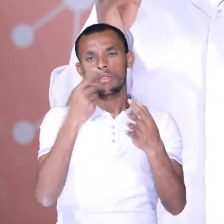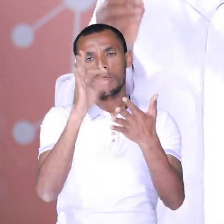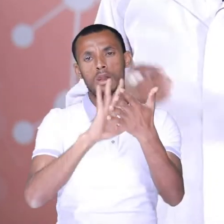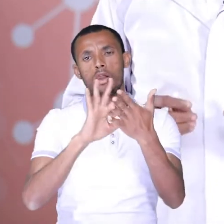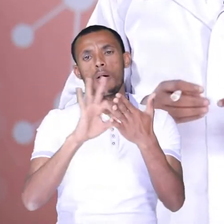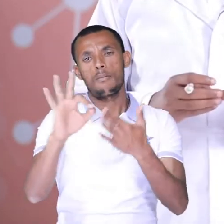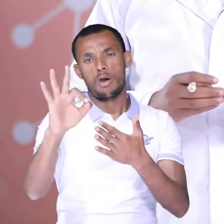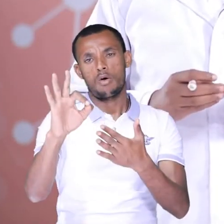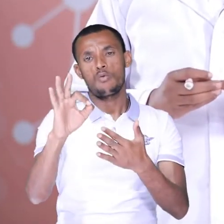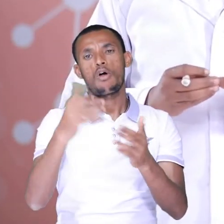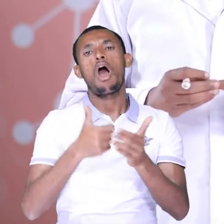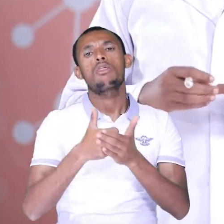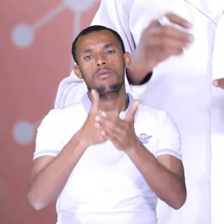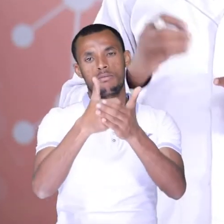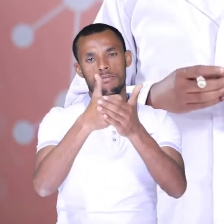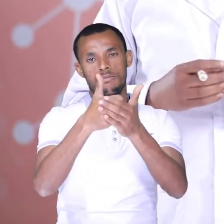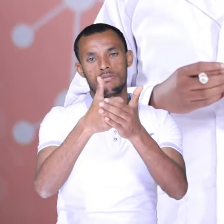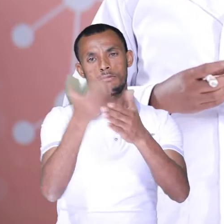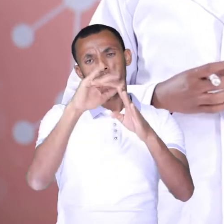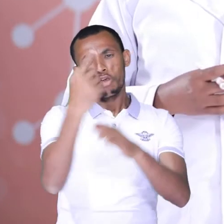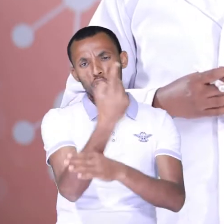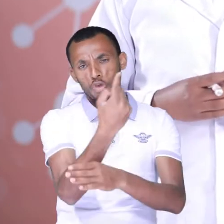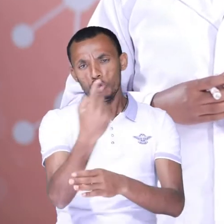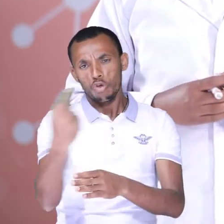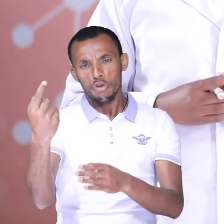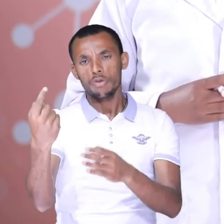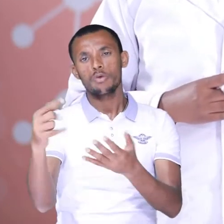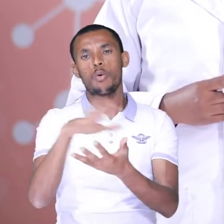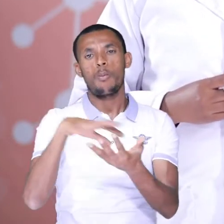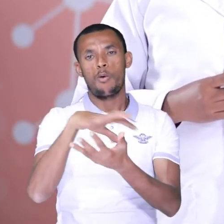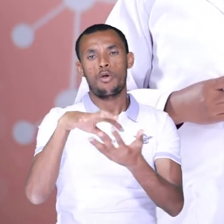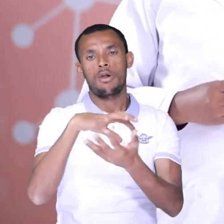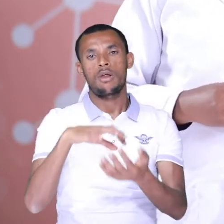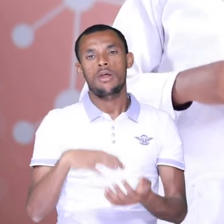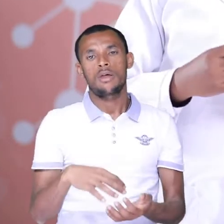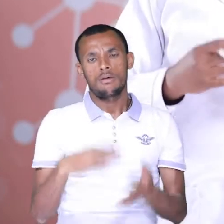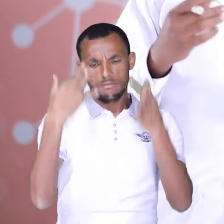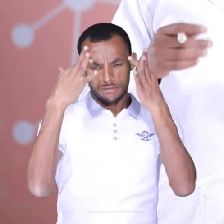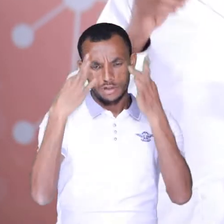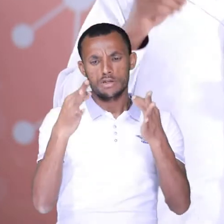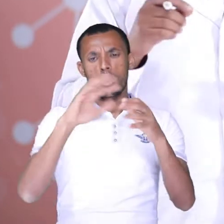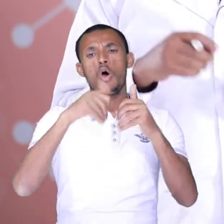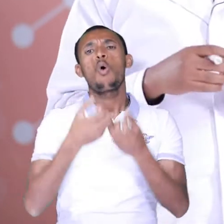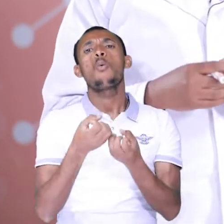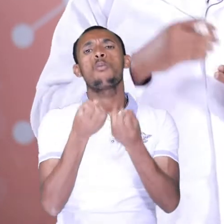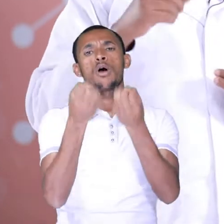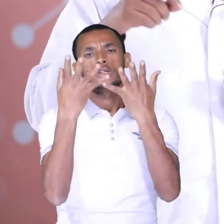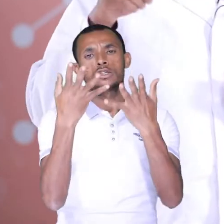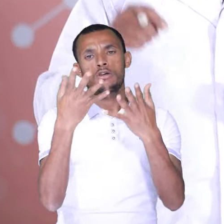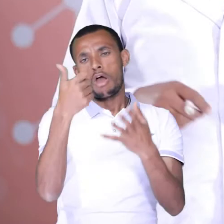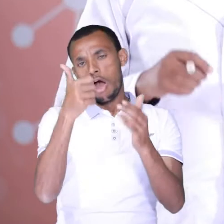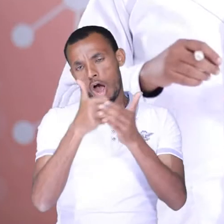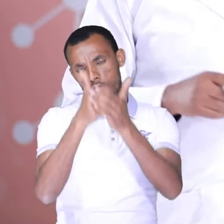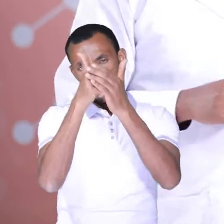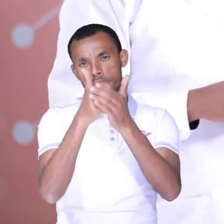number of atoms in each compound. Decide how much atoms